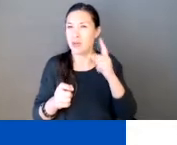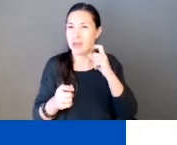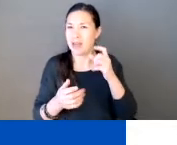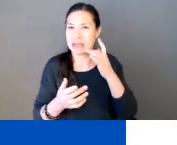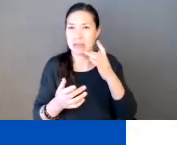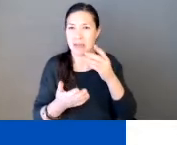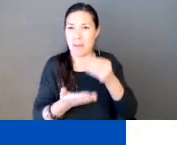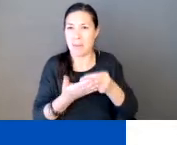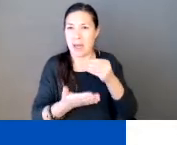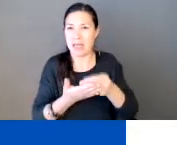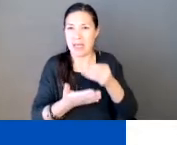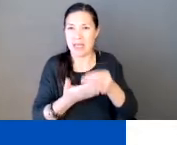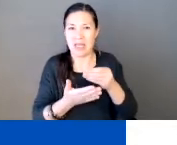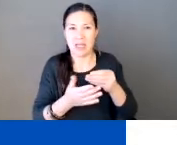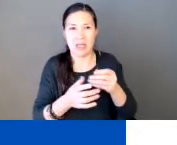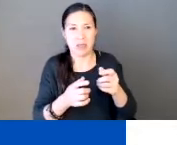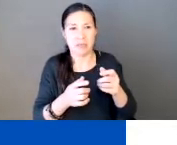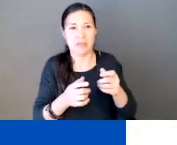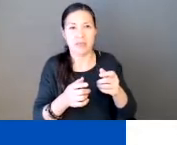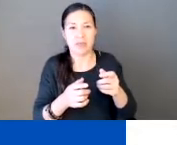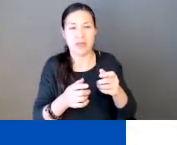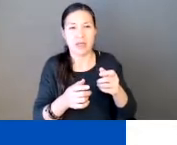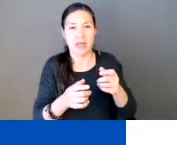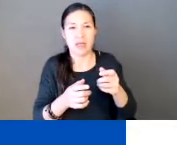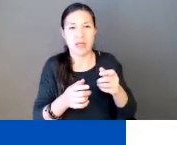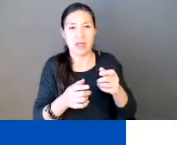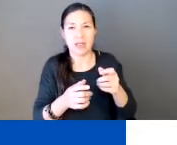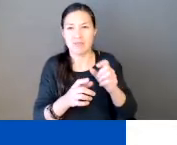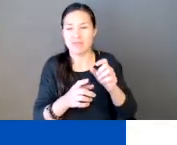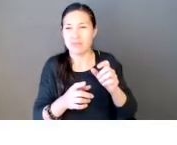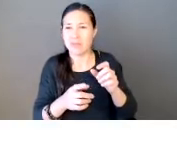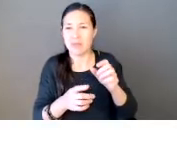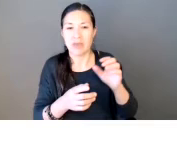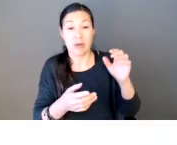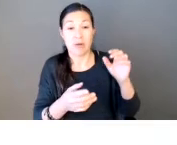central intake unit, which we'll talk about in a few minutes.